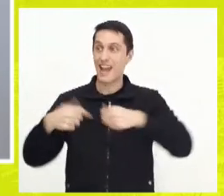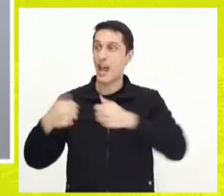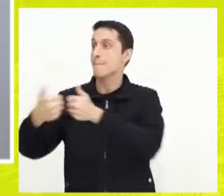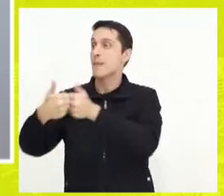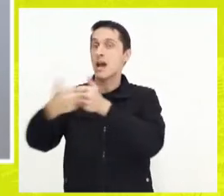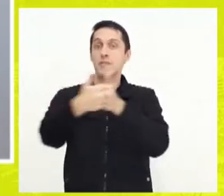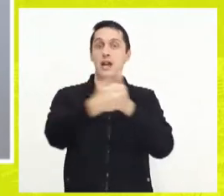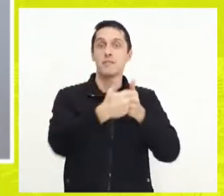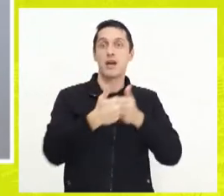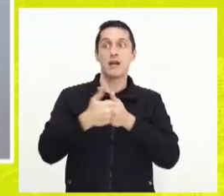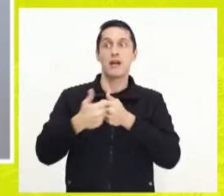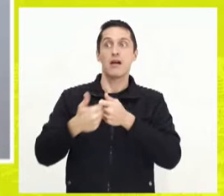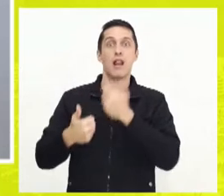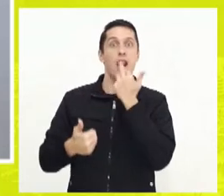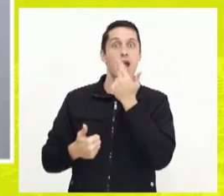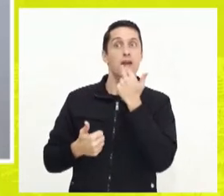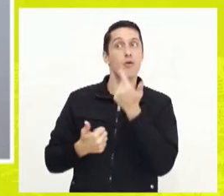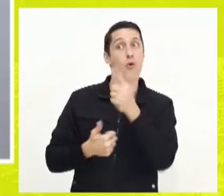well as